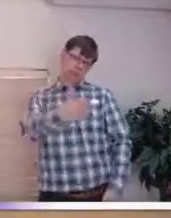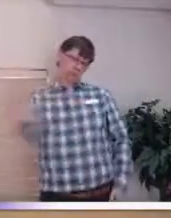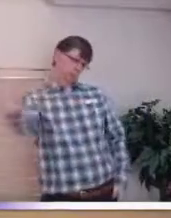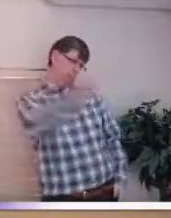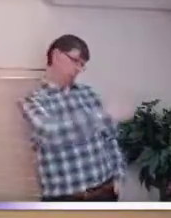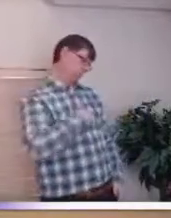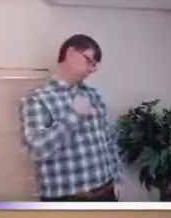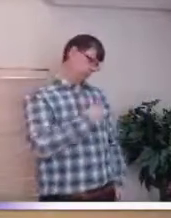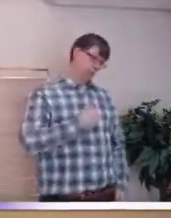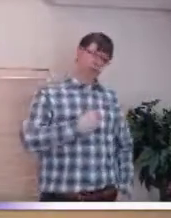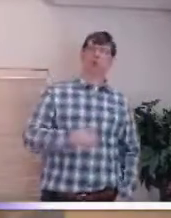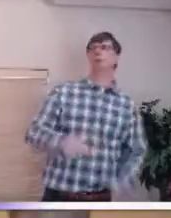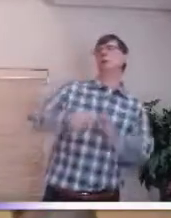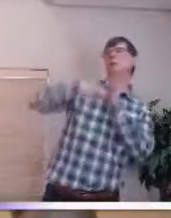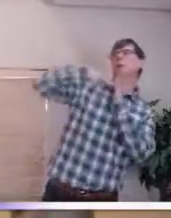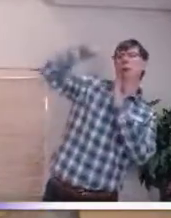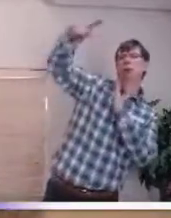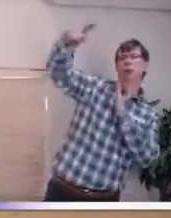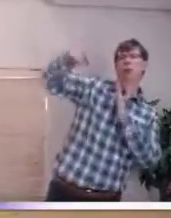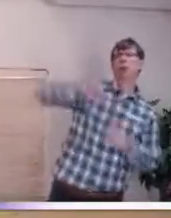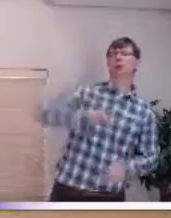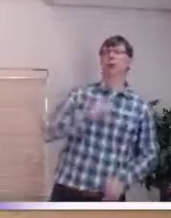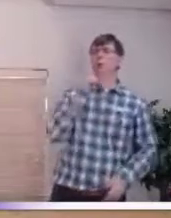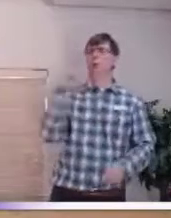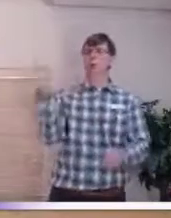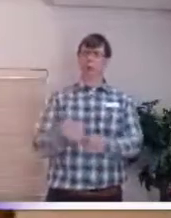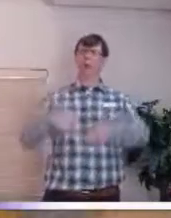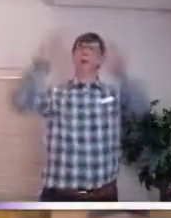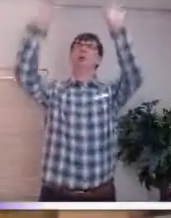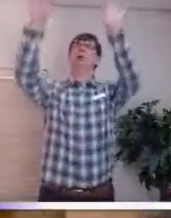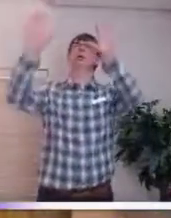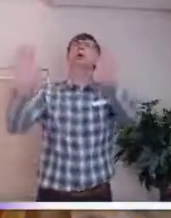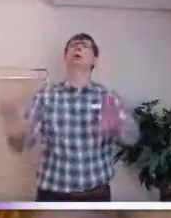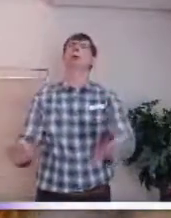for something new, something greater,